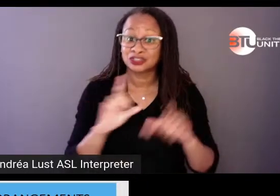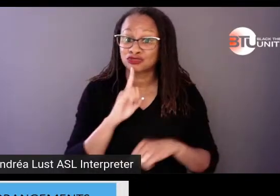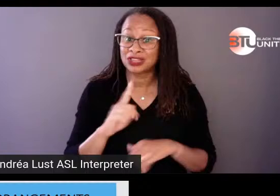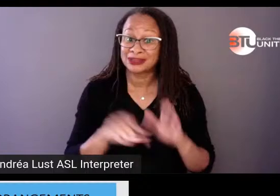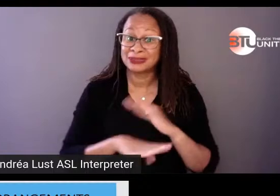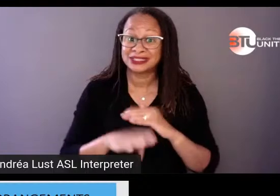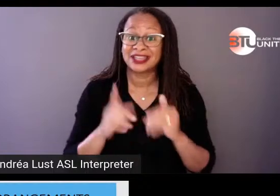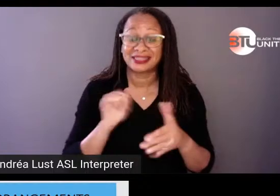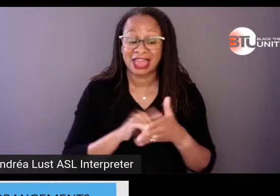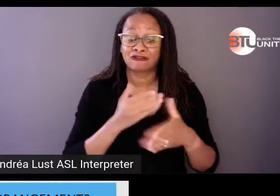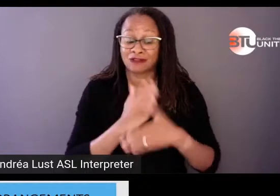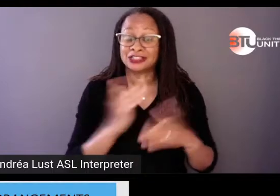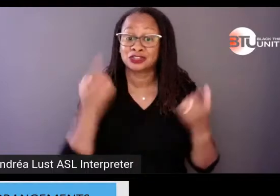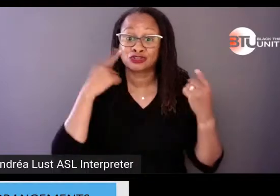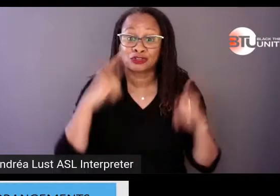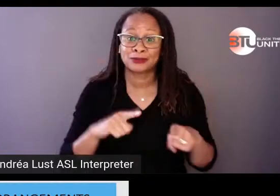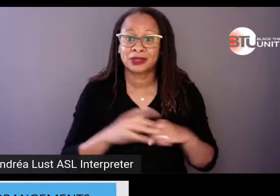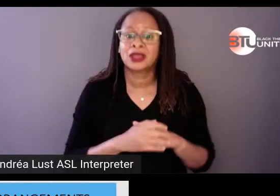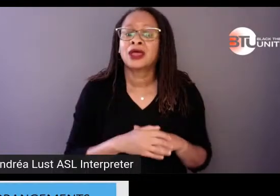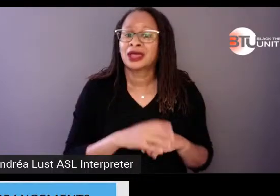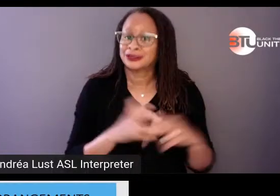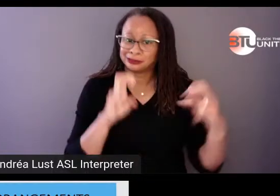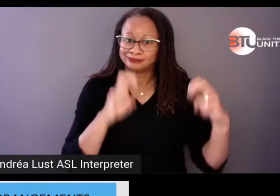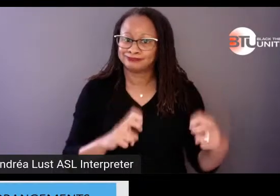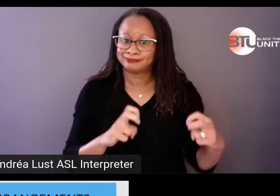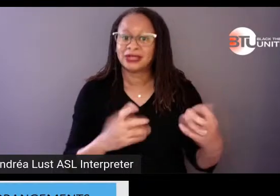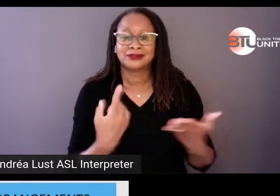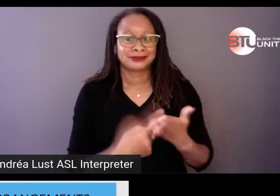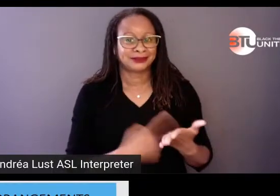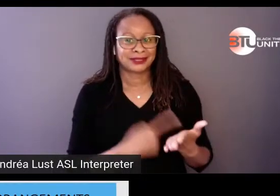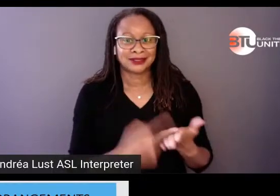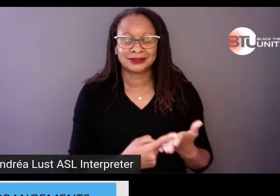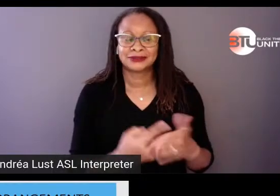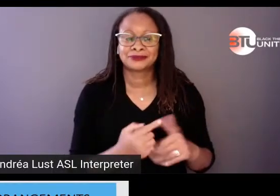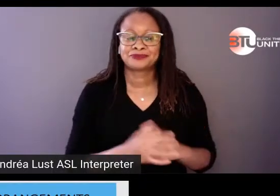rights agreement, where you'll talk about